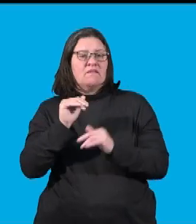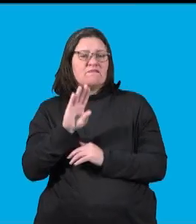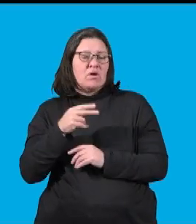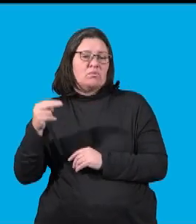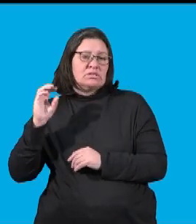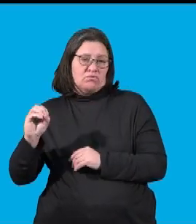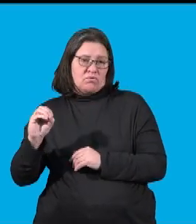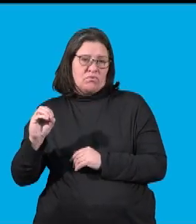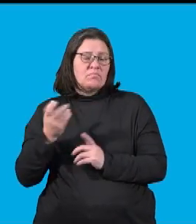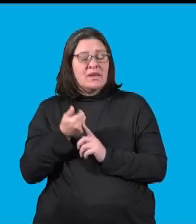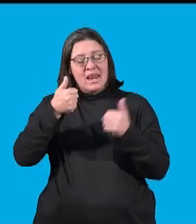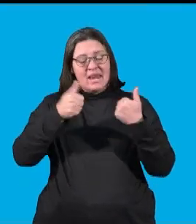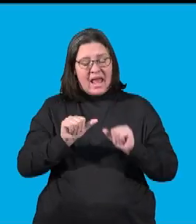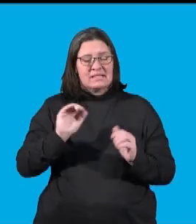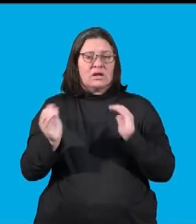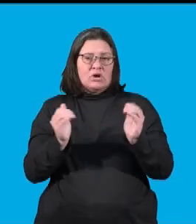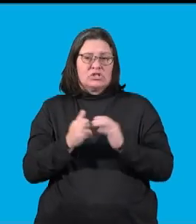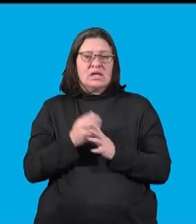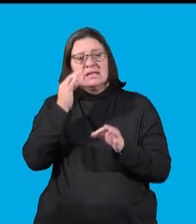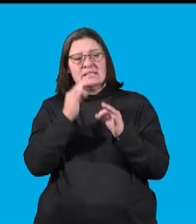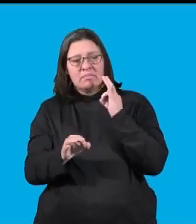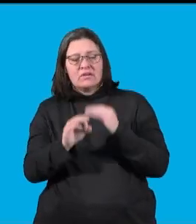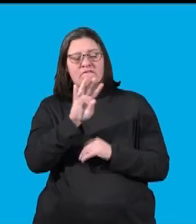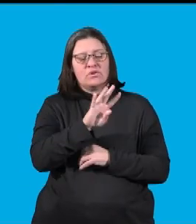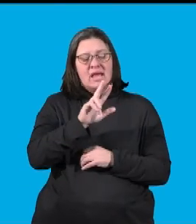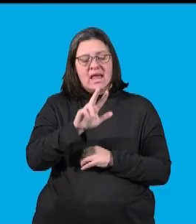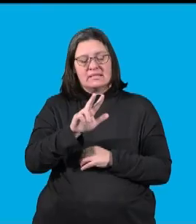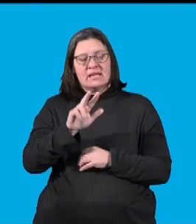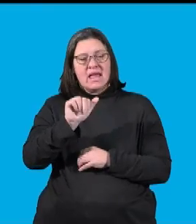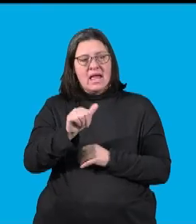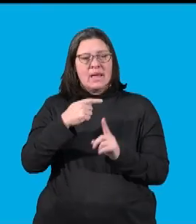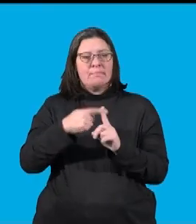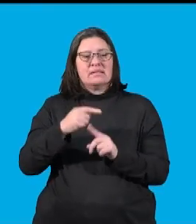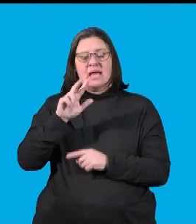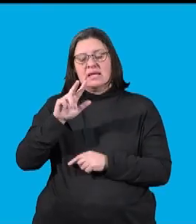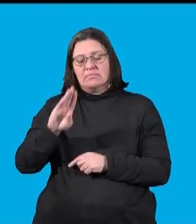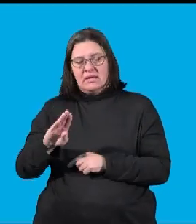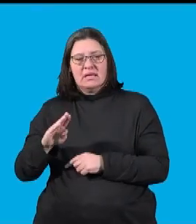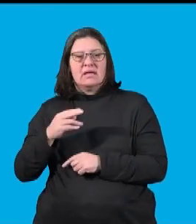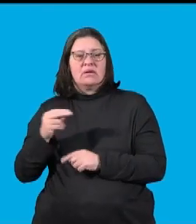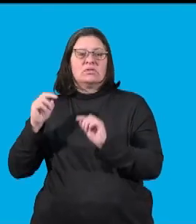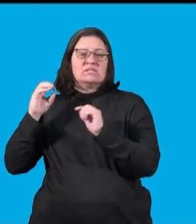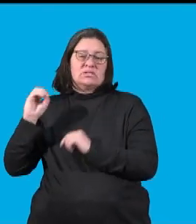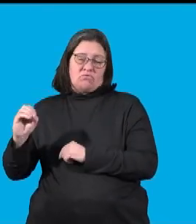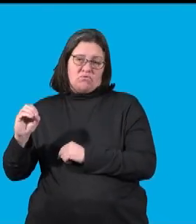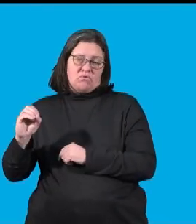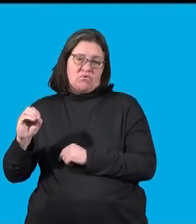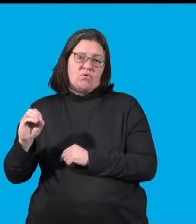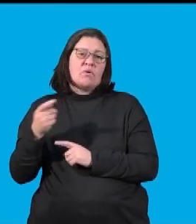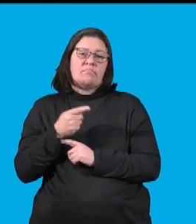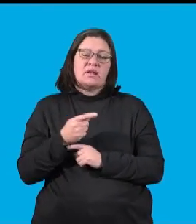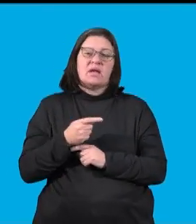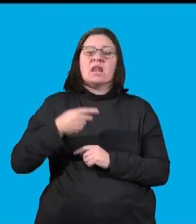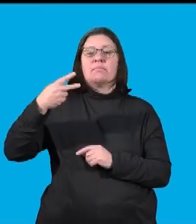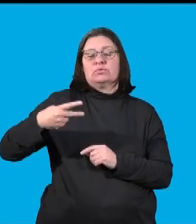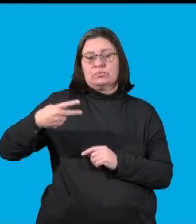me? Well, this is going to help me to get my next equation. Simplifying, I get 48a plus 8b is equal to 0.